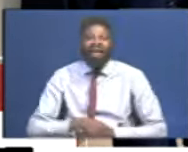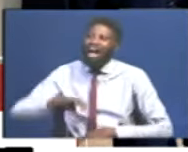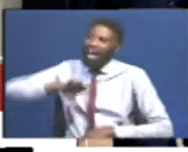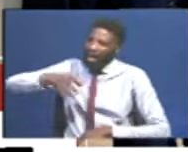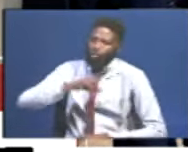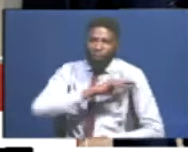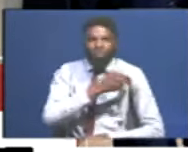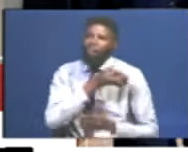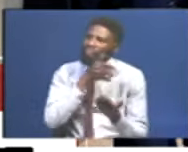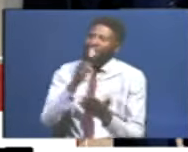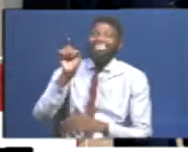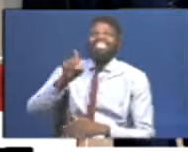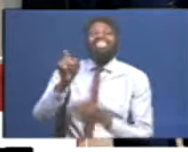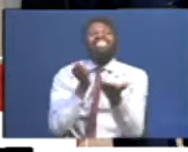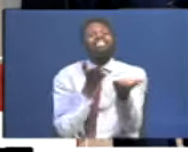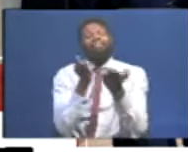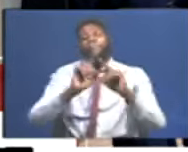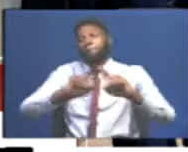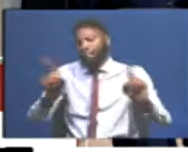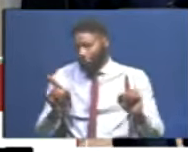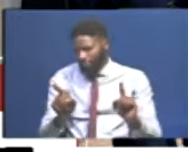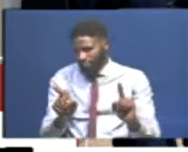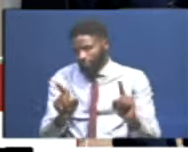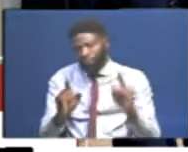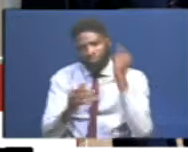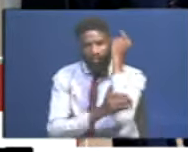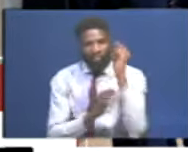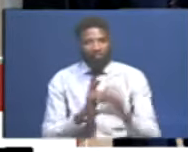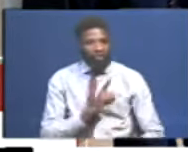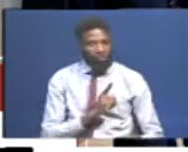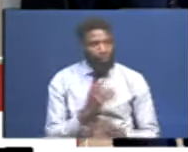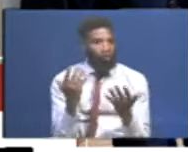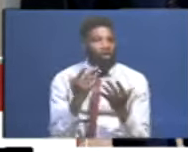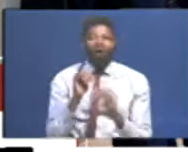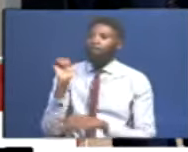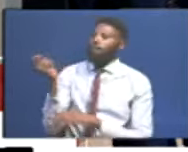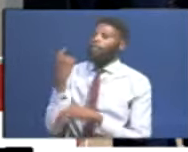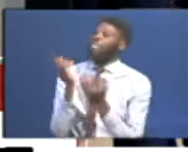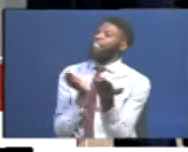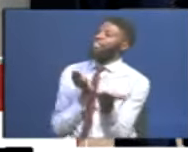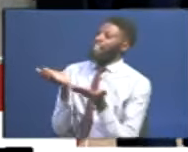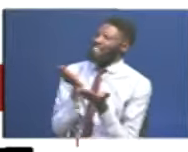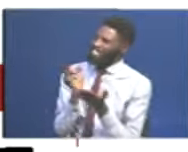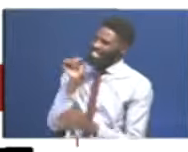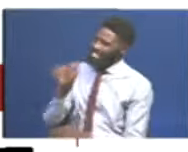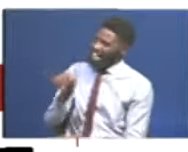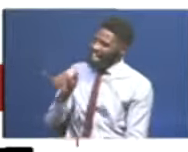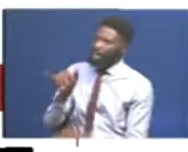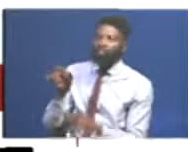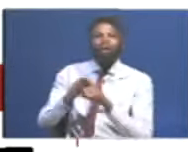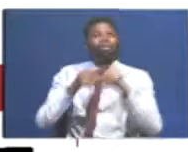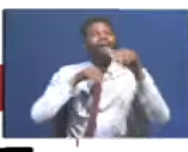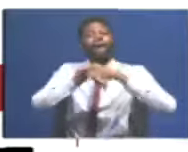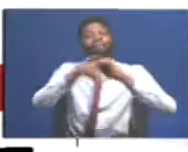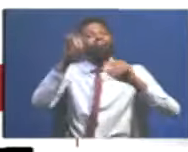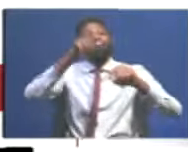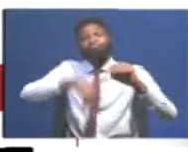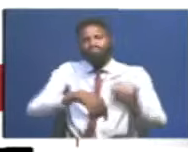having the service. But unfortunately, in Kenya, these services are not accessible. And this really